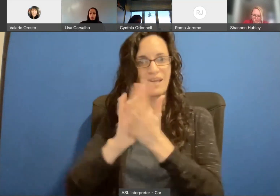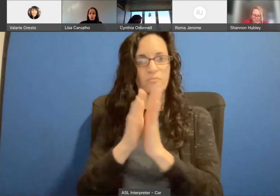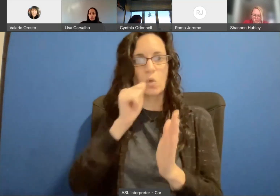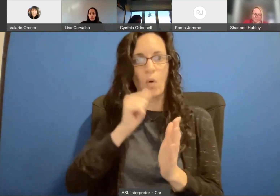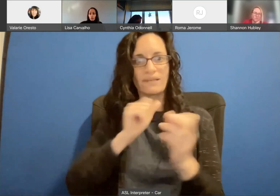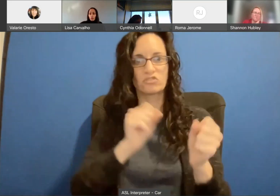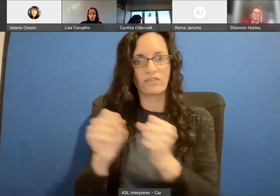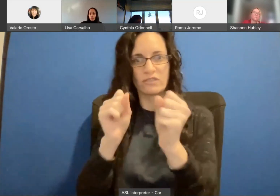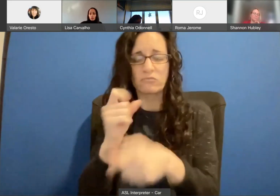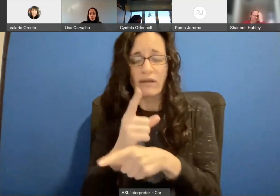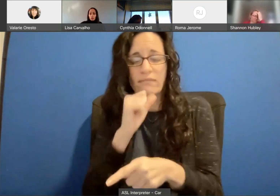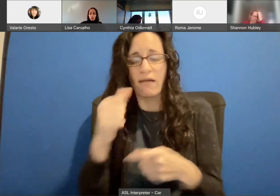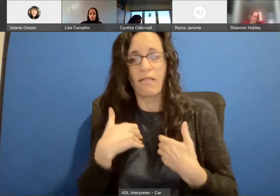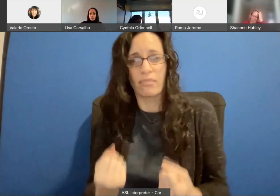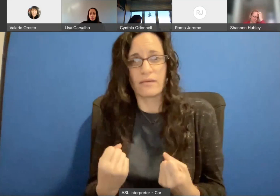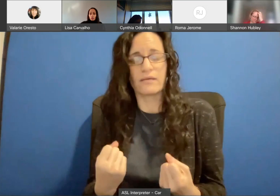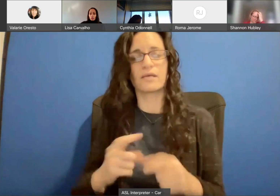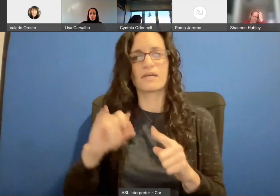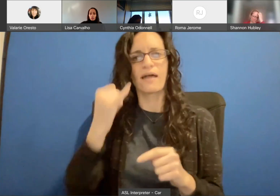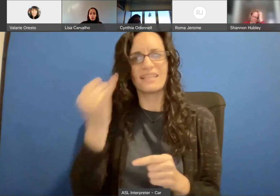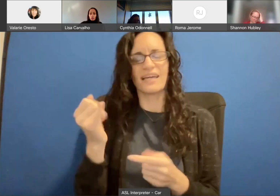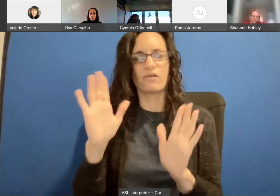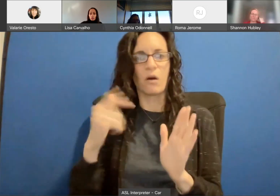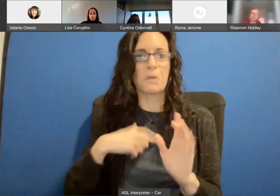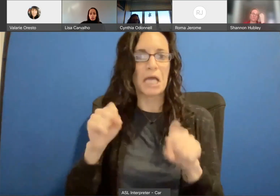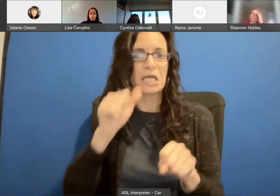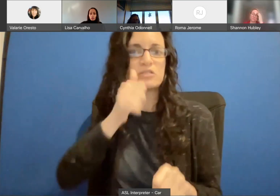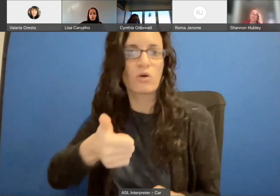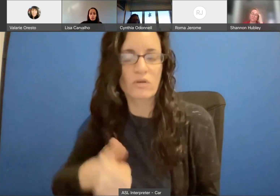very healthy one, right? But just like substance use or,